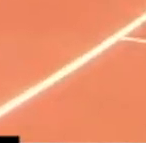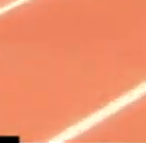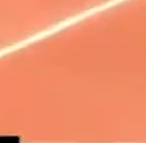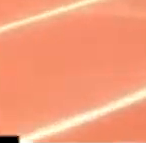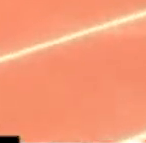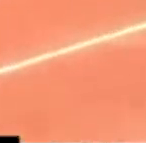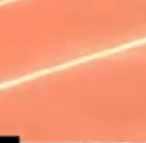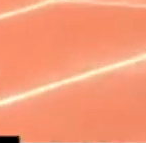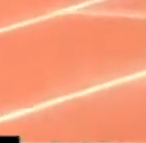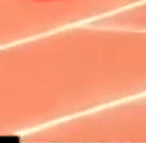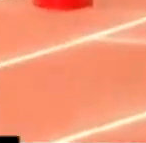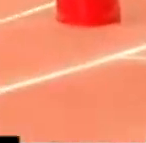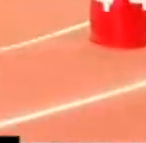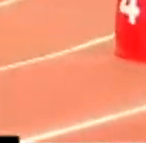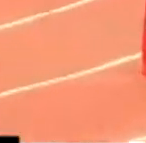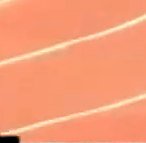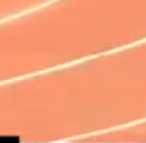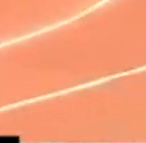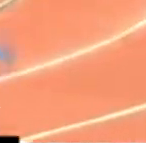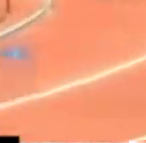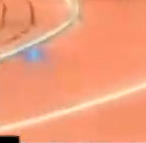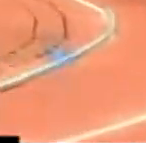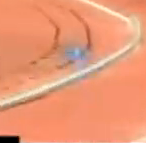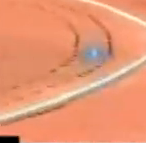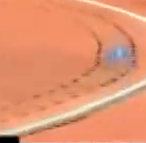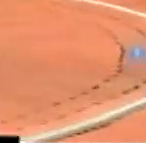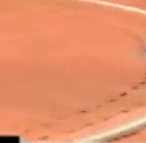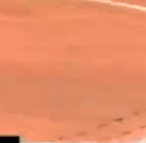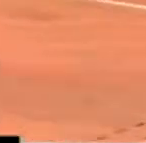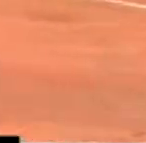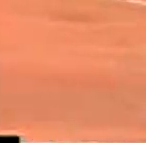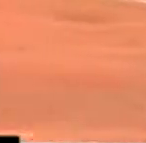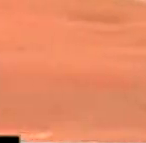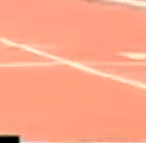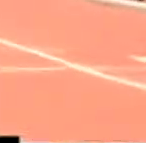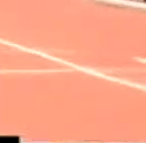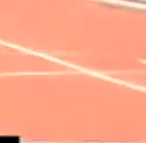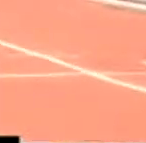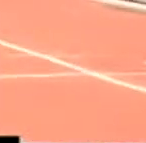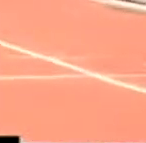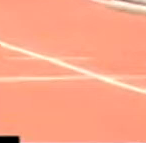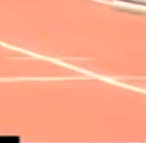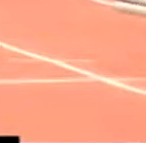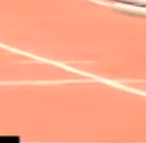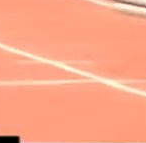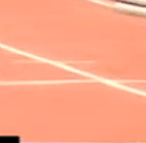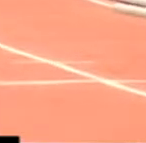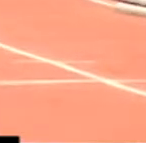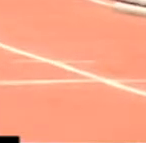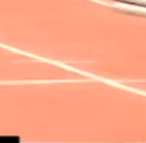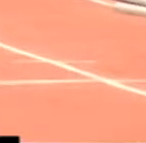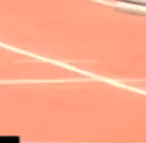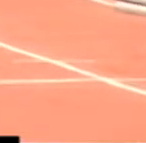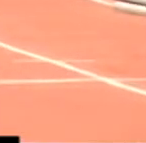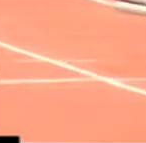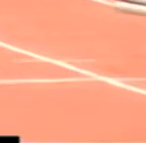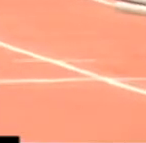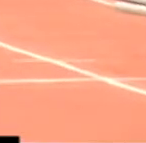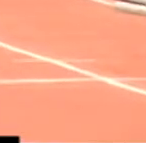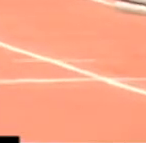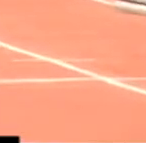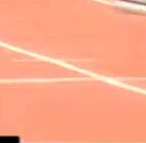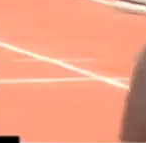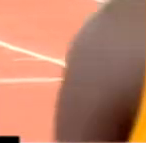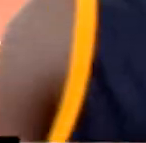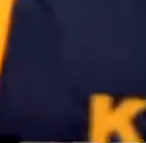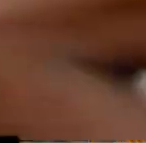championships scheduled between the 28th to the 30th of this month at the Kasarani Stadium. Joyce Chepkemoi won the 10,000 meters women